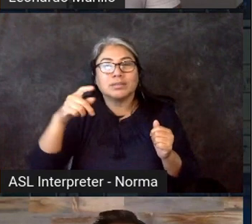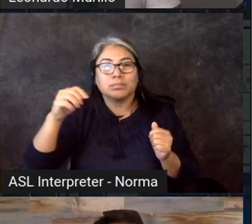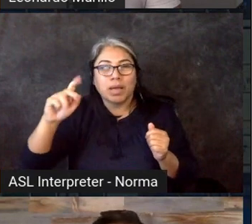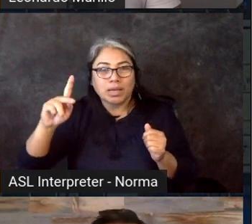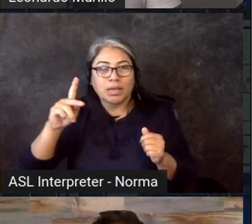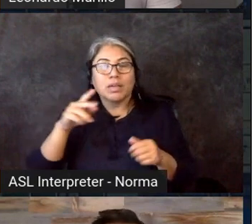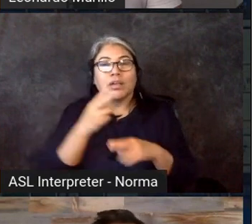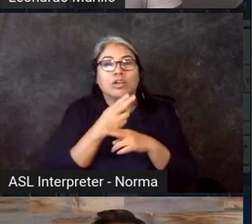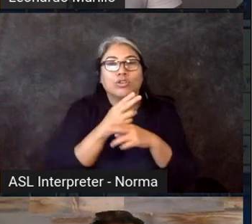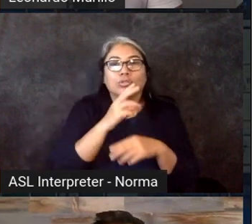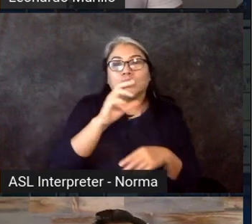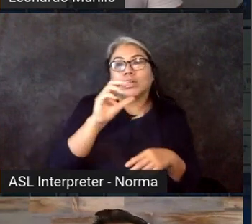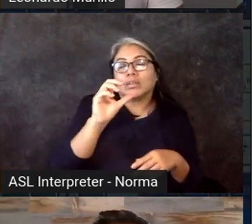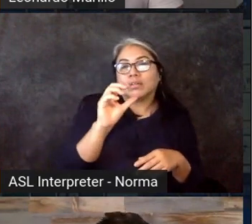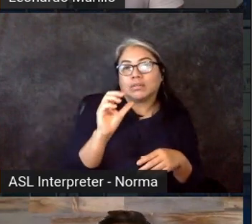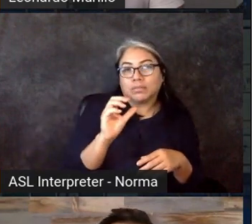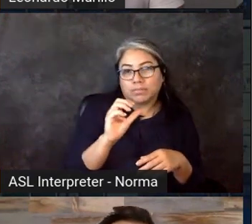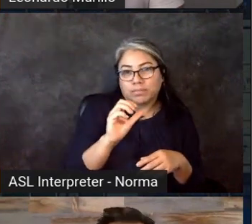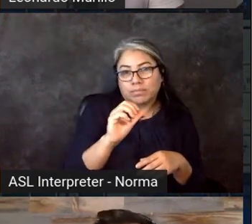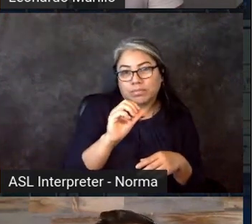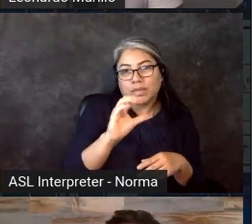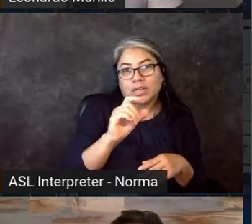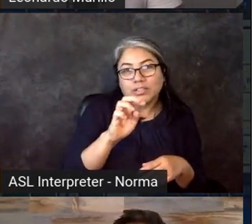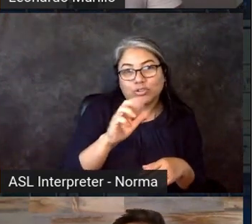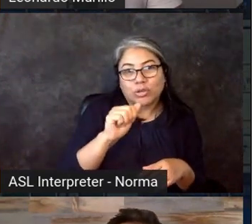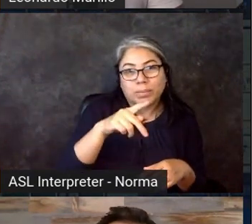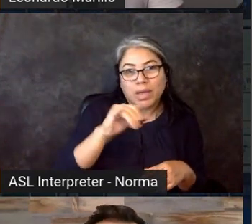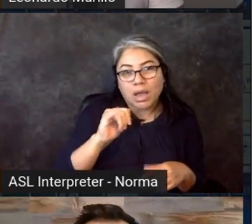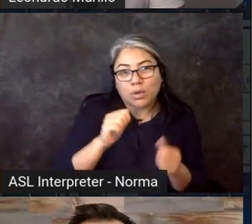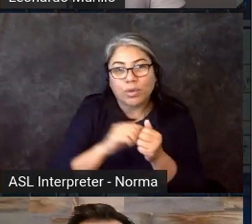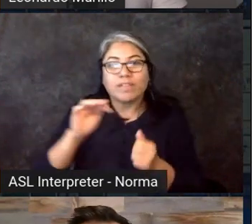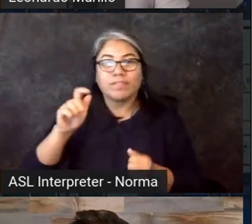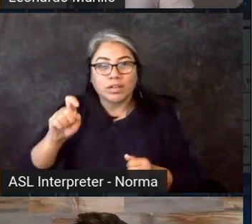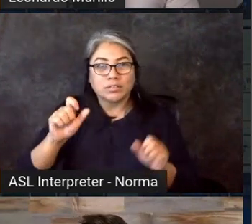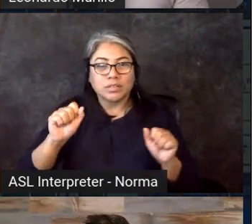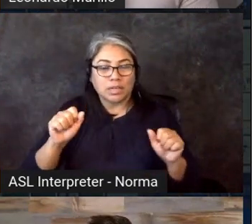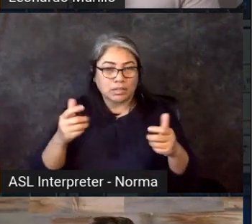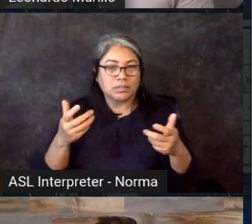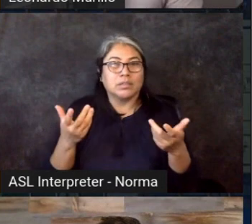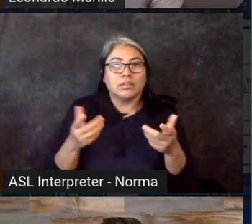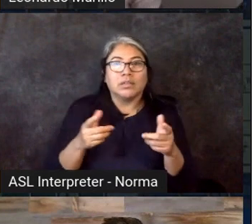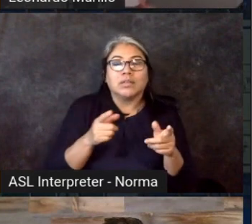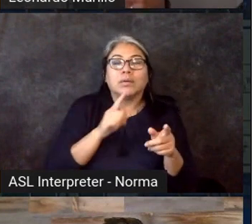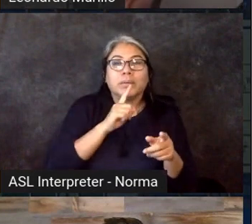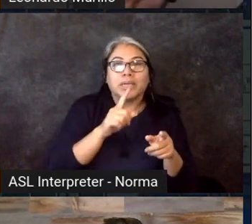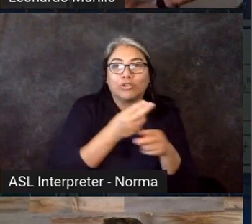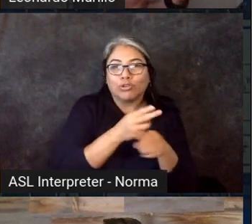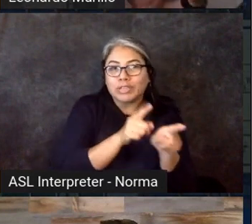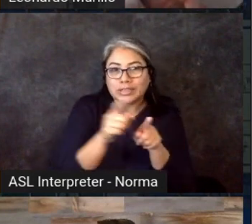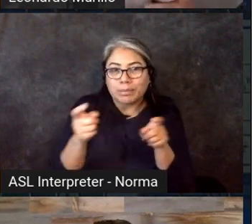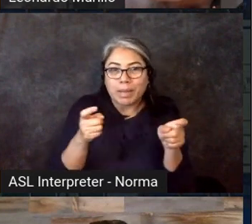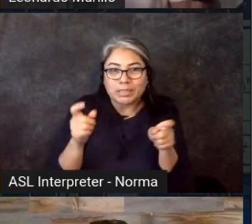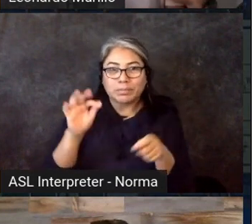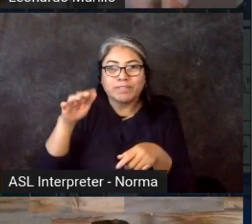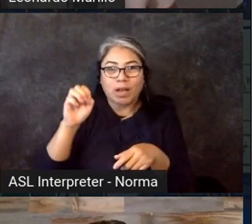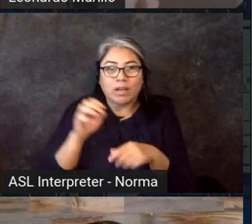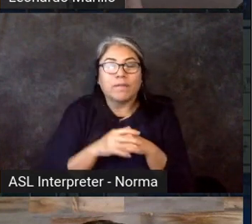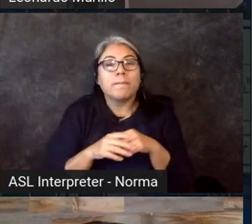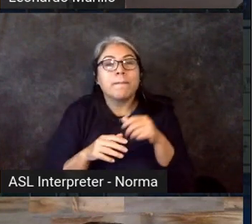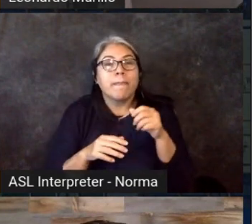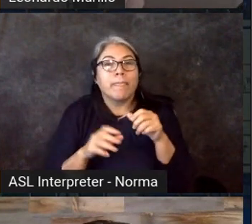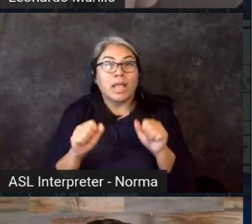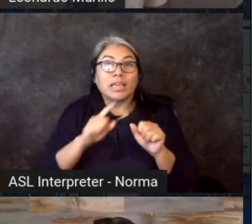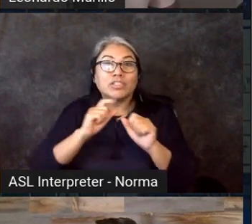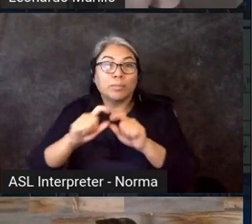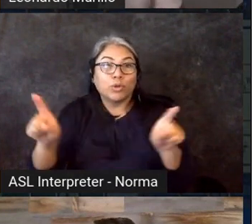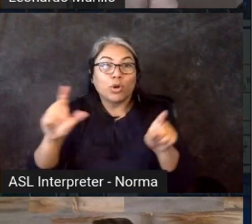Flux, absolutely, we can make that a manifest file and it can deploy your cluster for you. Exactly, and it's all declarative, right? And the cool thing